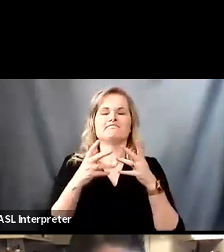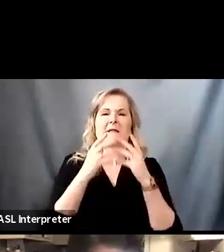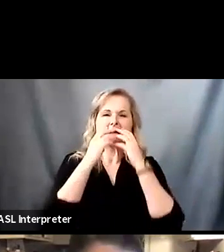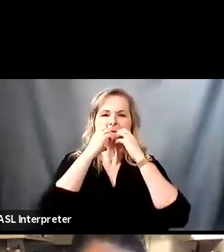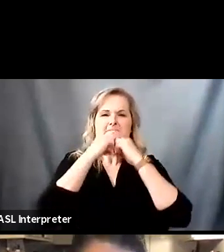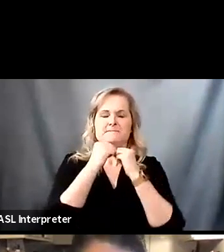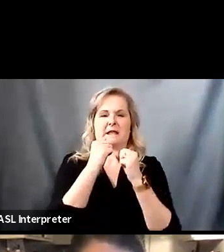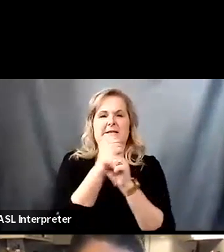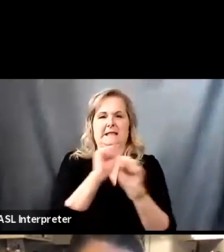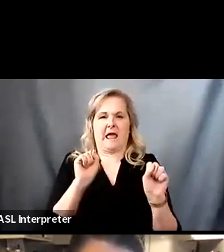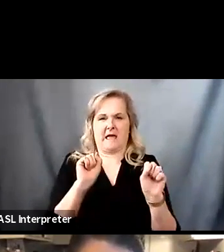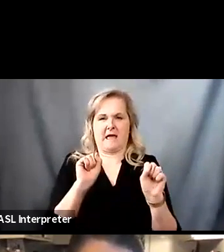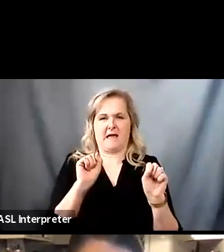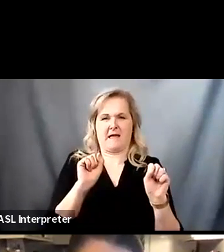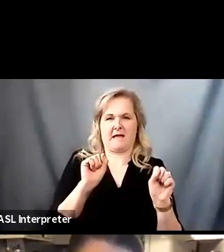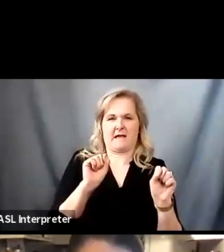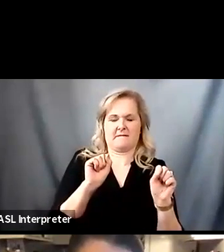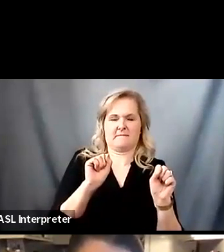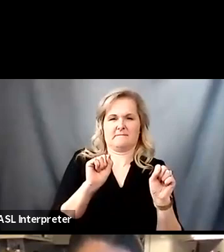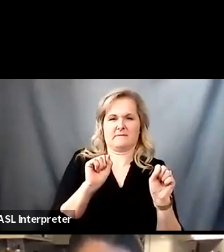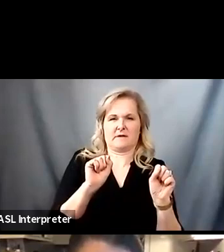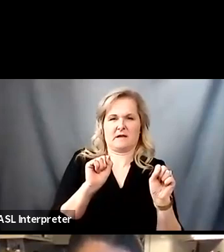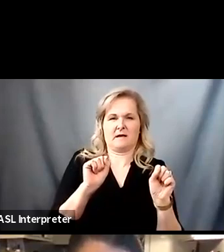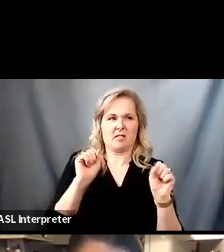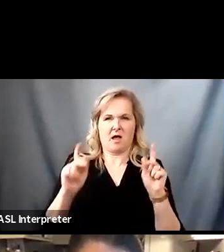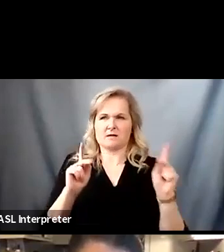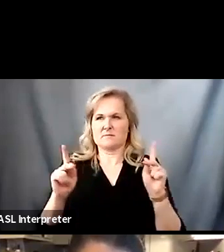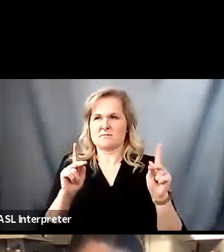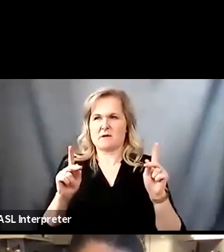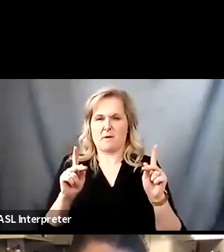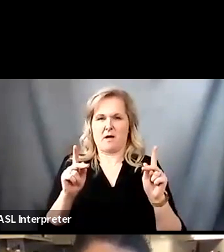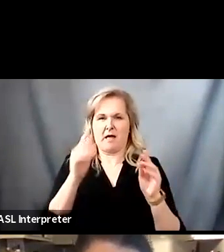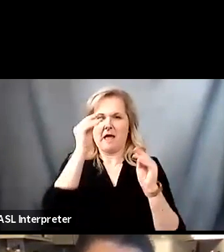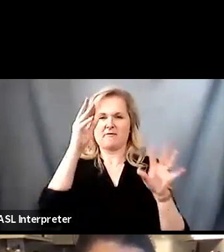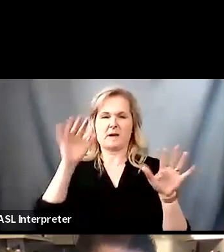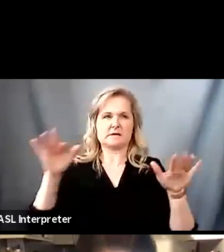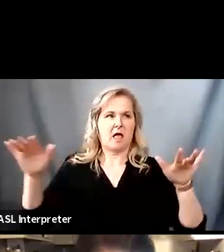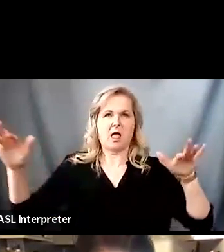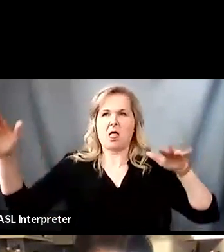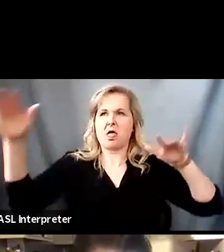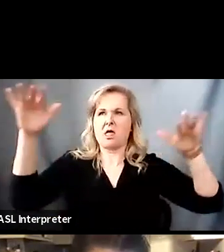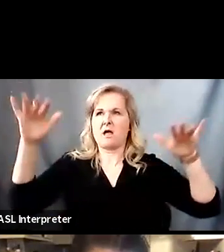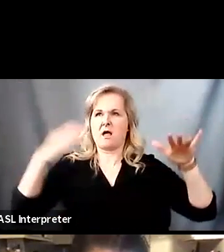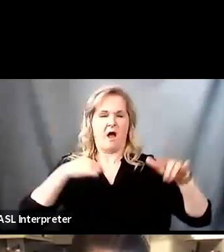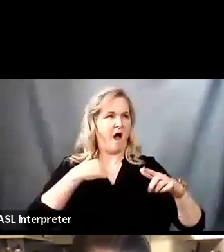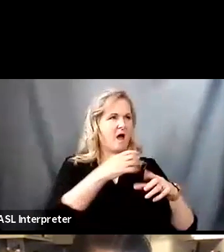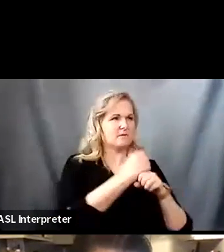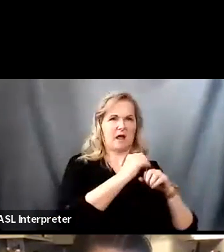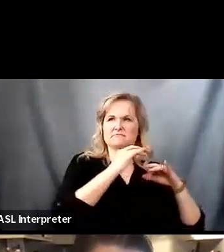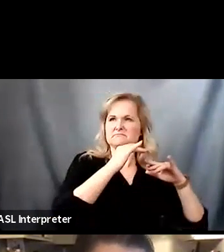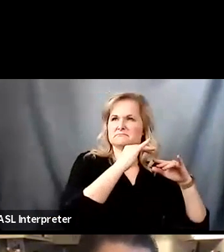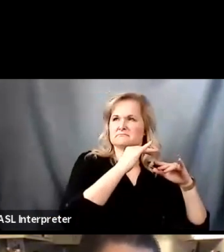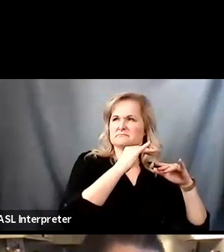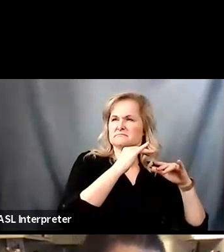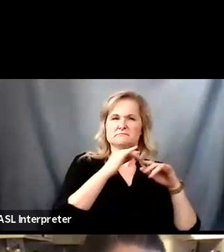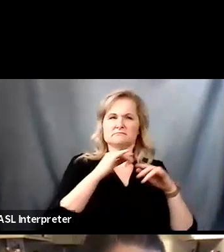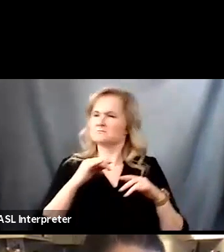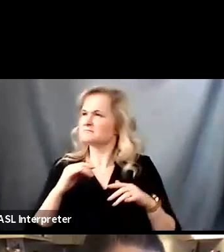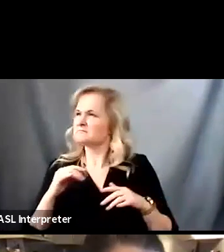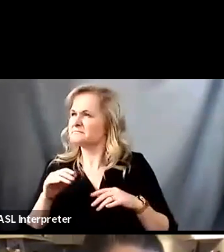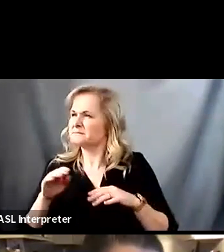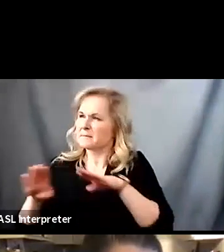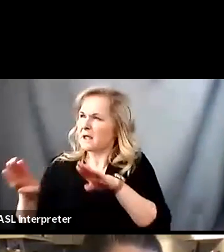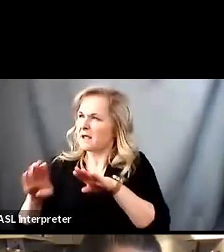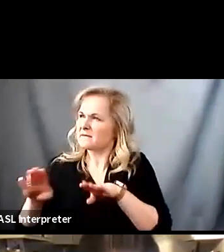And so a lot of people are getting different streams of information than I'm getting, and their behaviors are